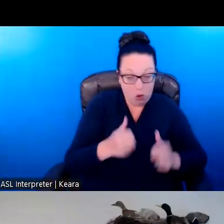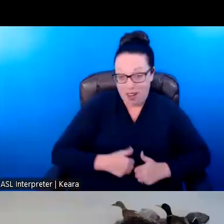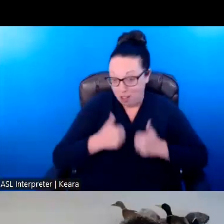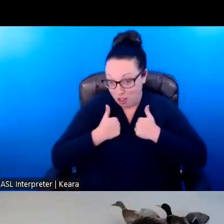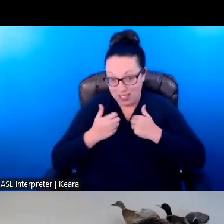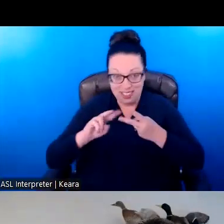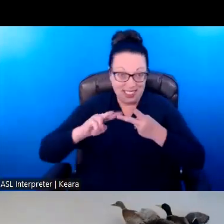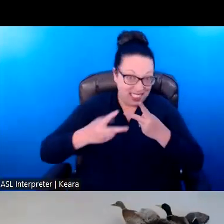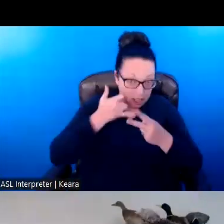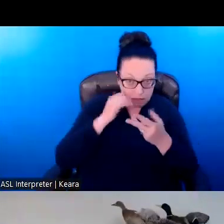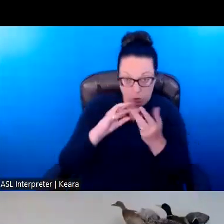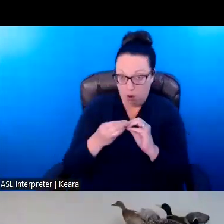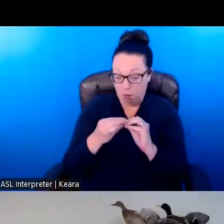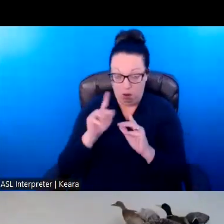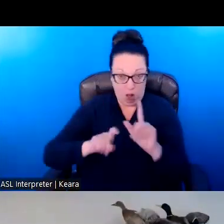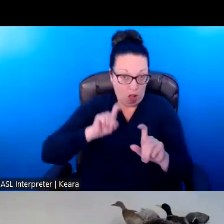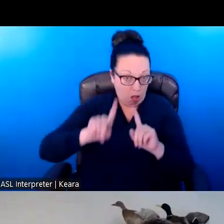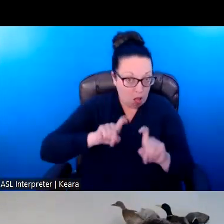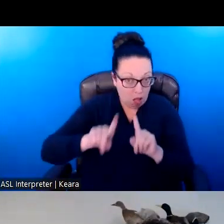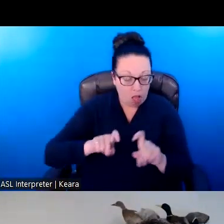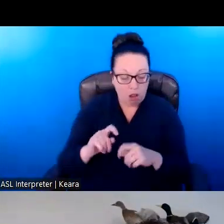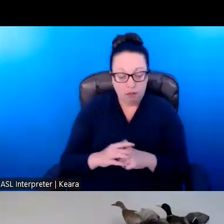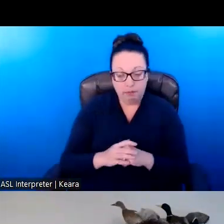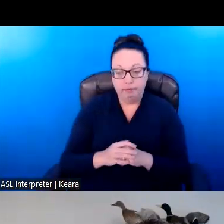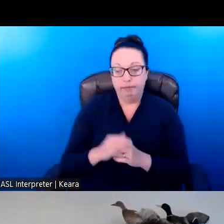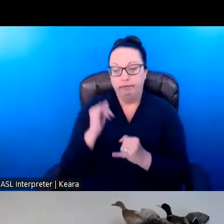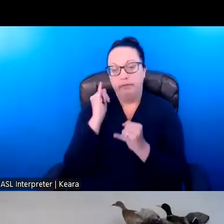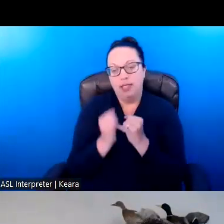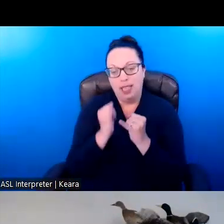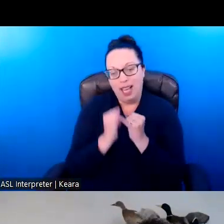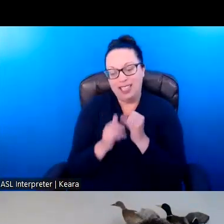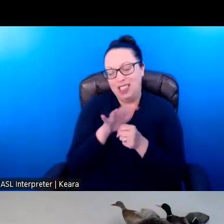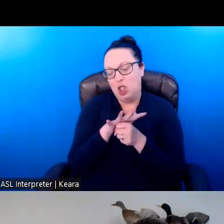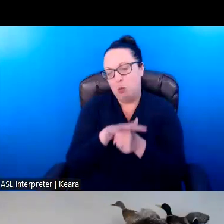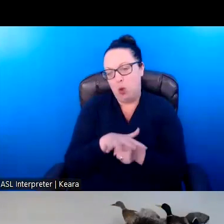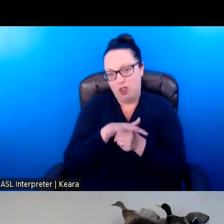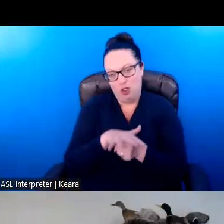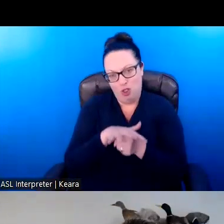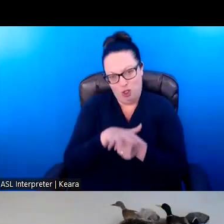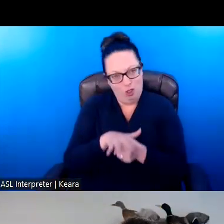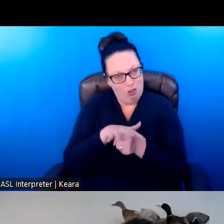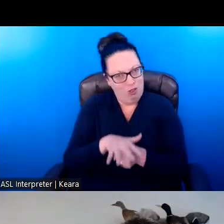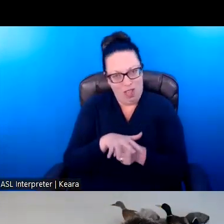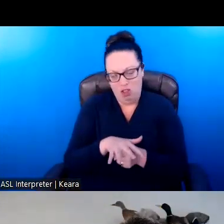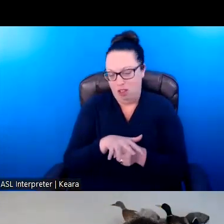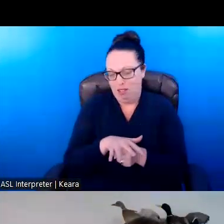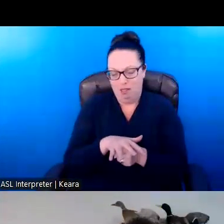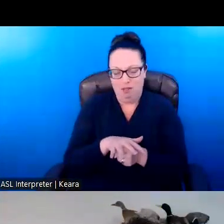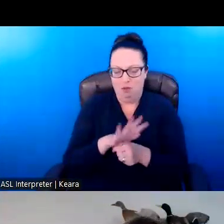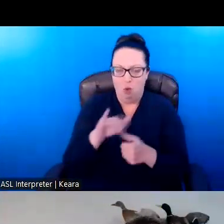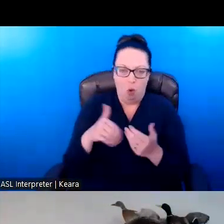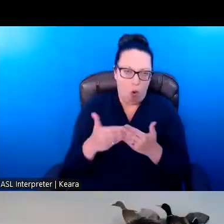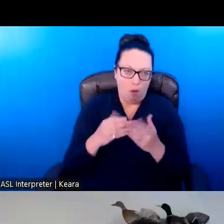phone number? And the last thing on my list is the pressures that come in all directions on providers to